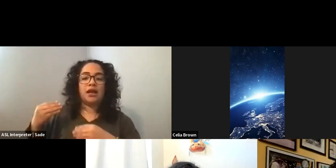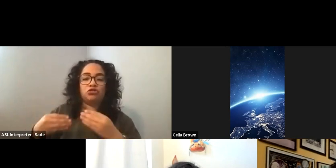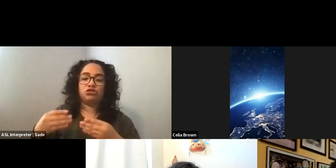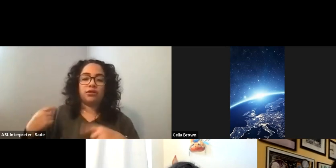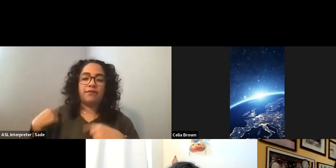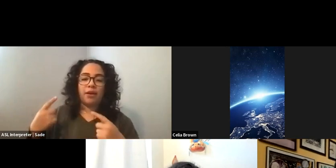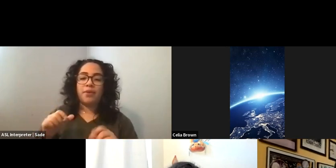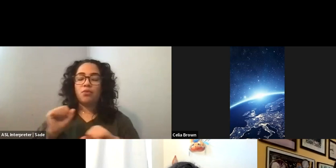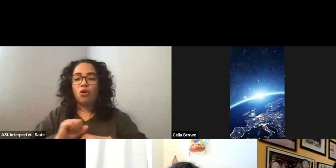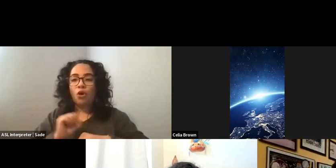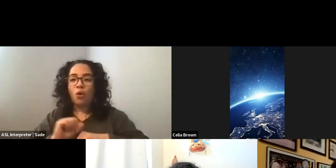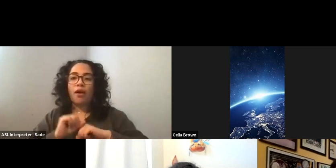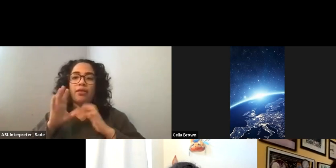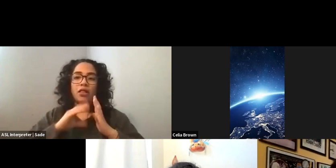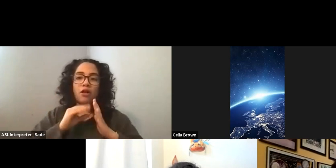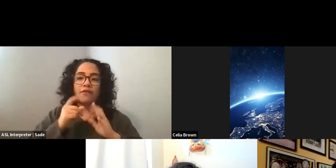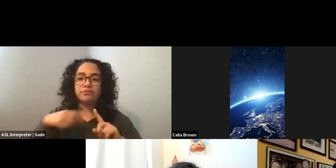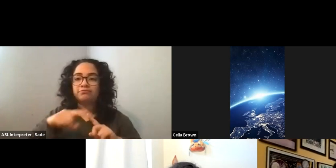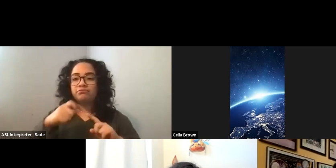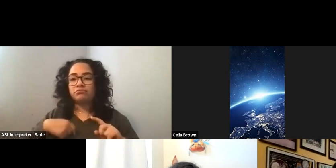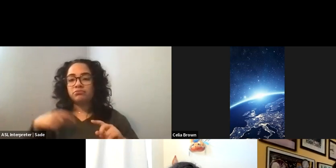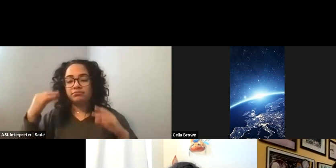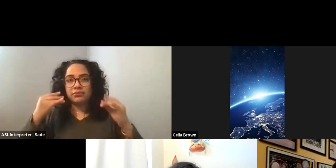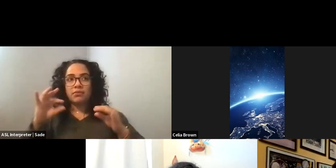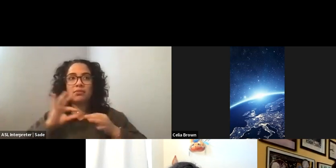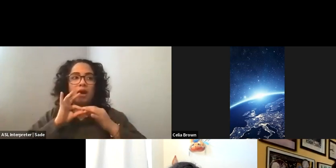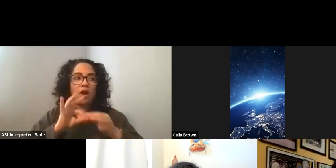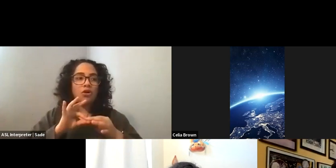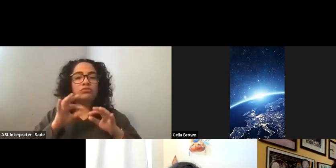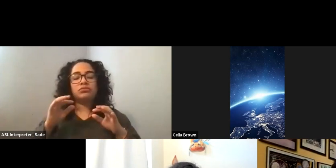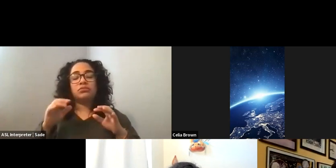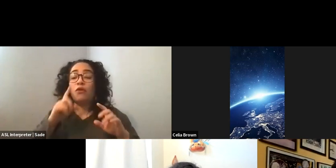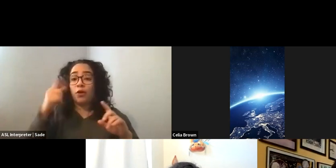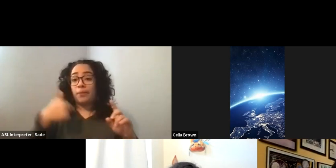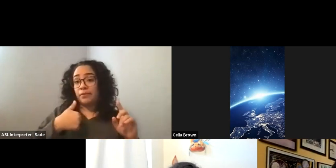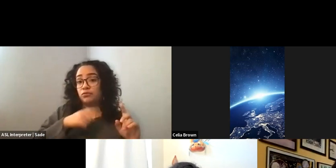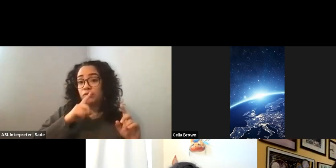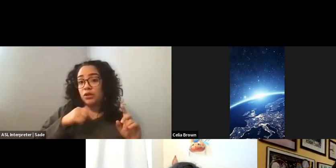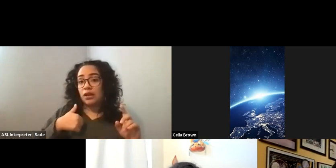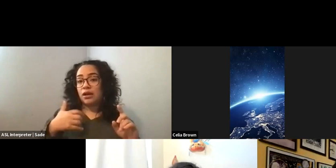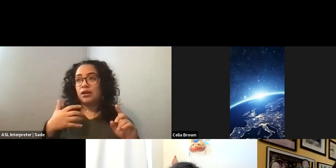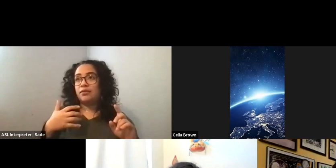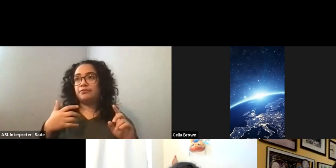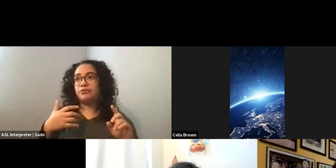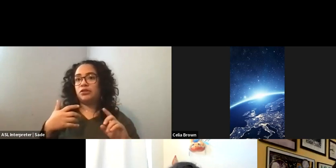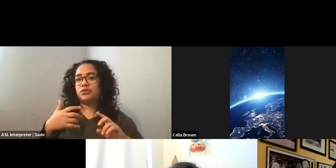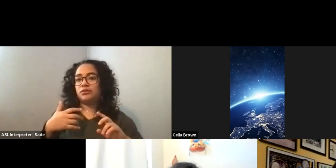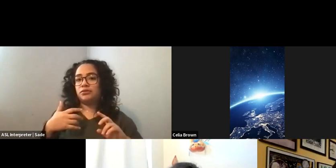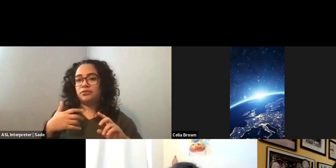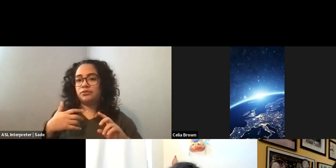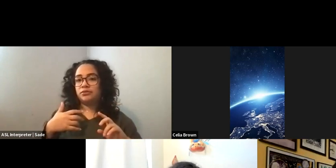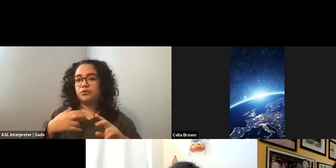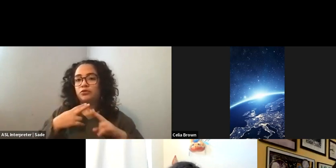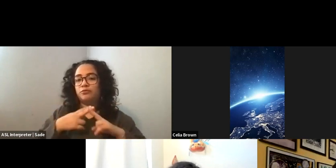I think a lot about, for me personally, I want to name and uplift and pay respect to